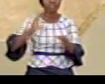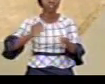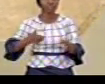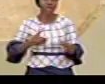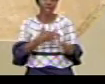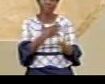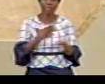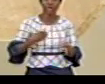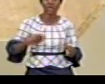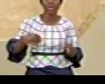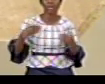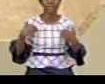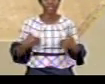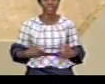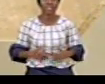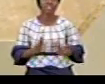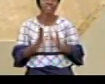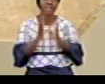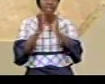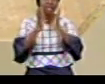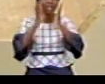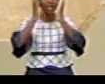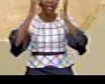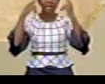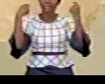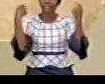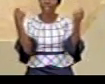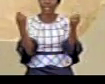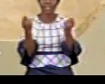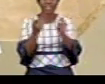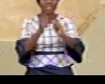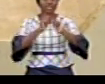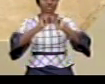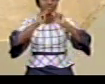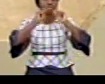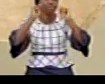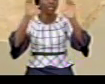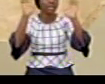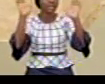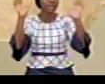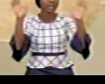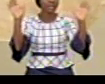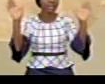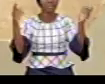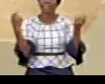spirit, soul, and body. Shout hallelujah,